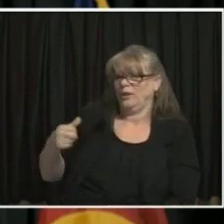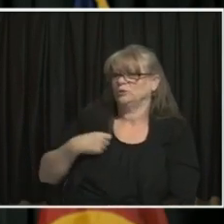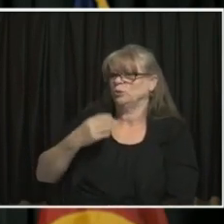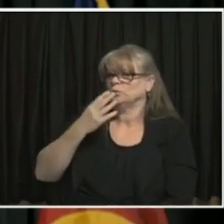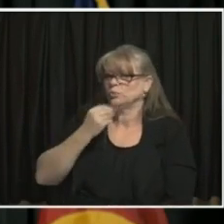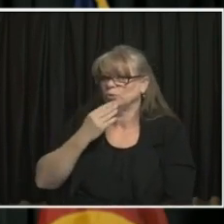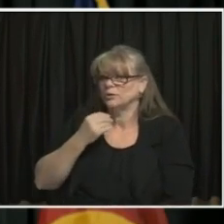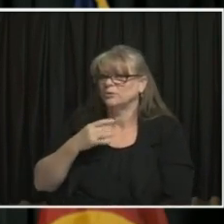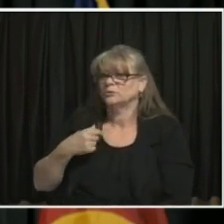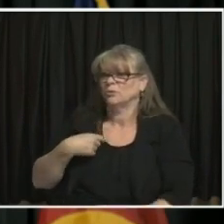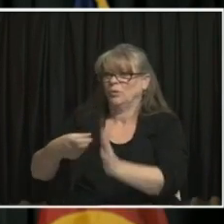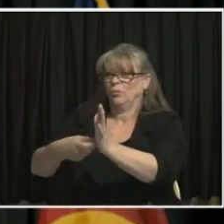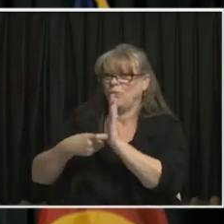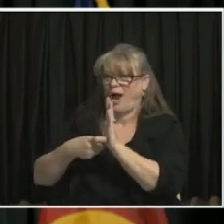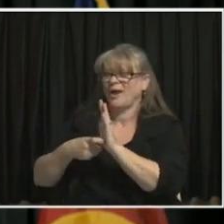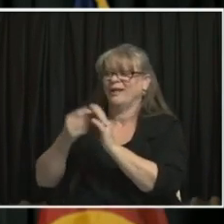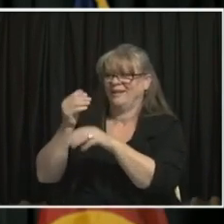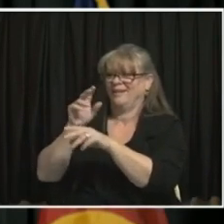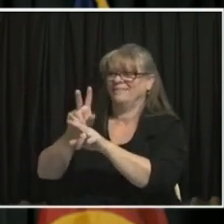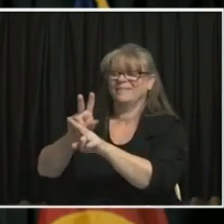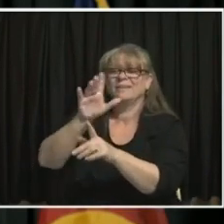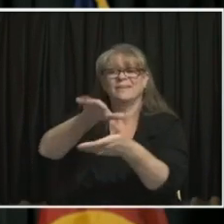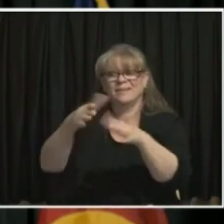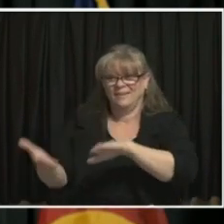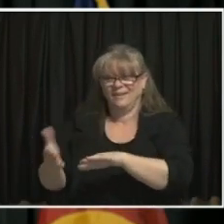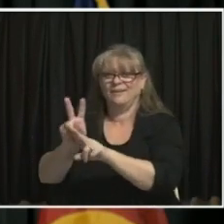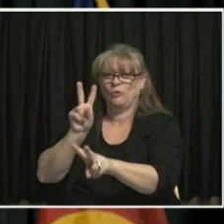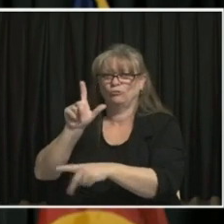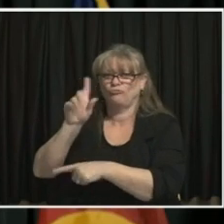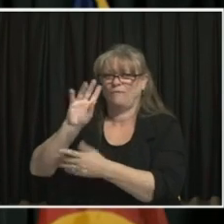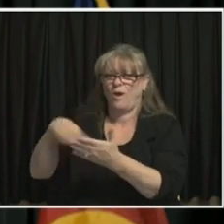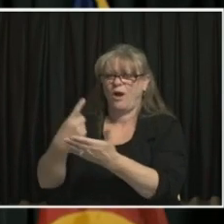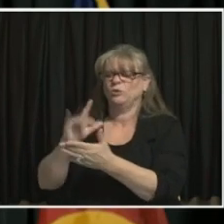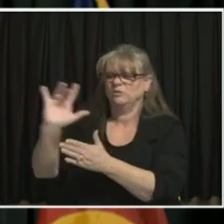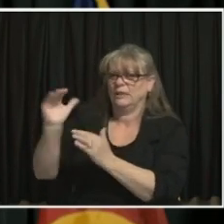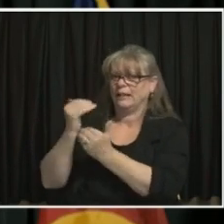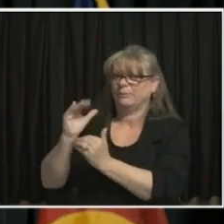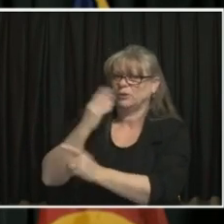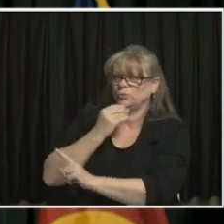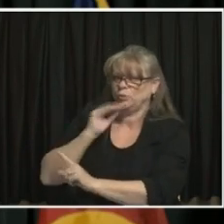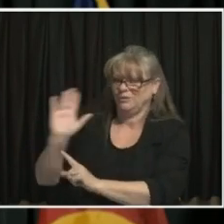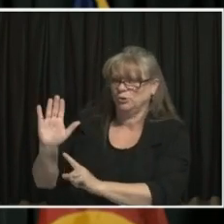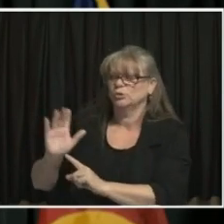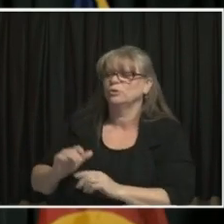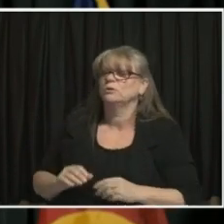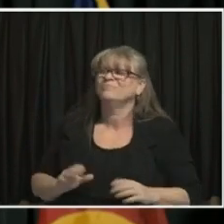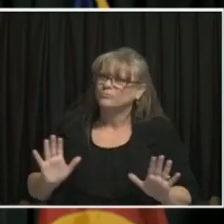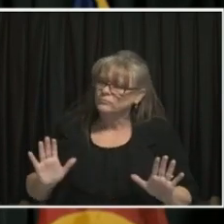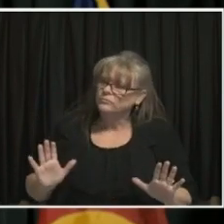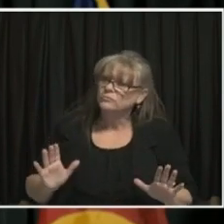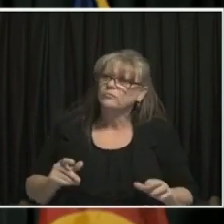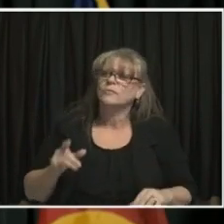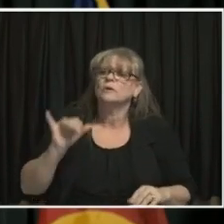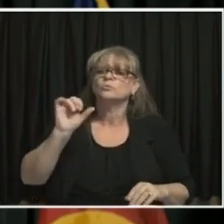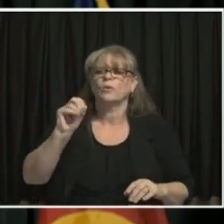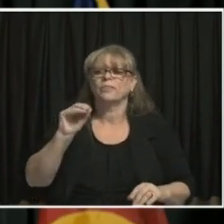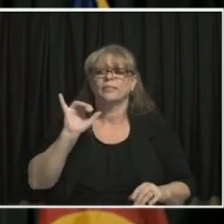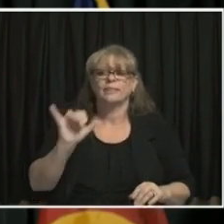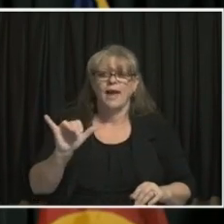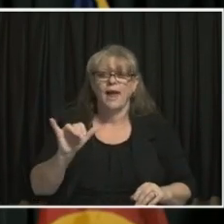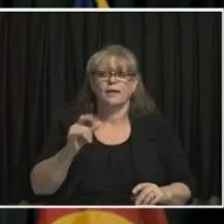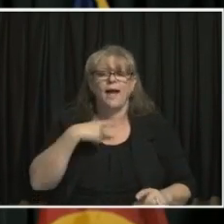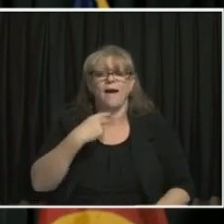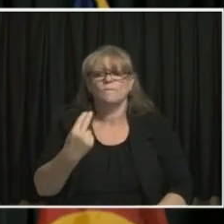But that celebration of life, that it might involve dozens or hundreds of family members talking about the legacy of that person and remembering them in our hearts